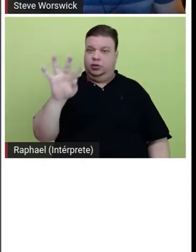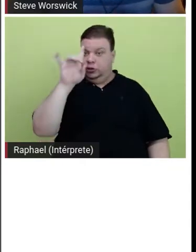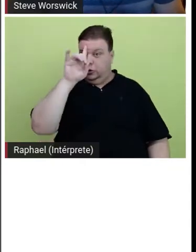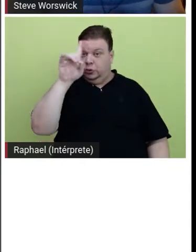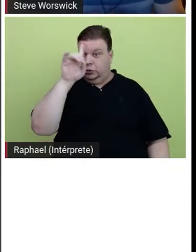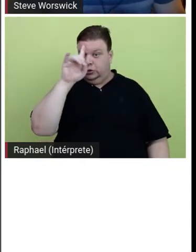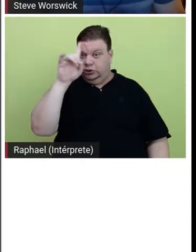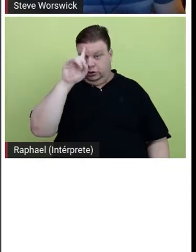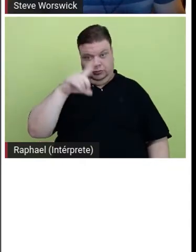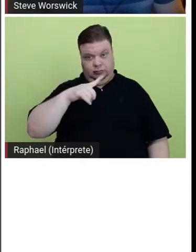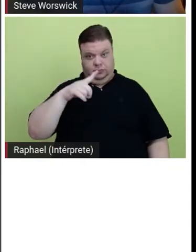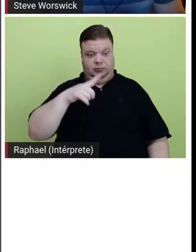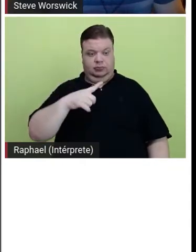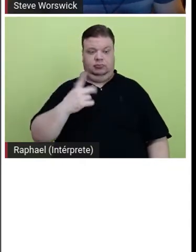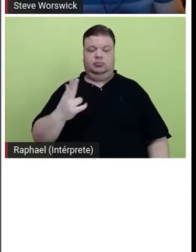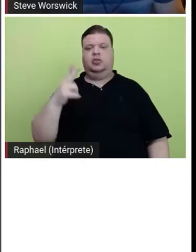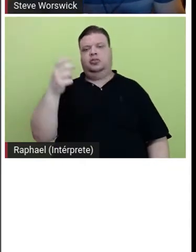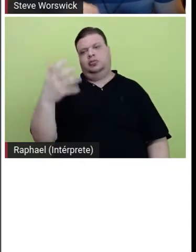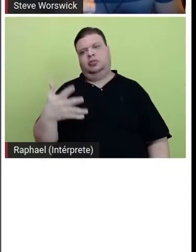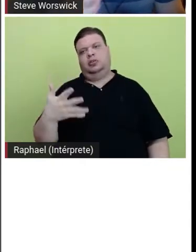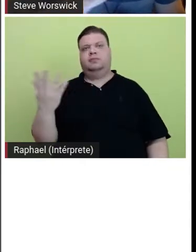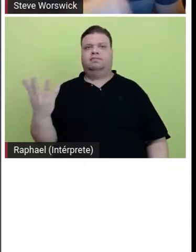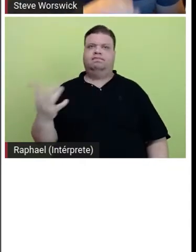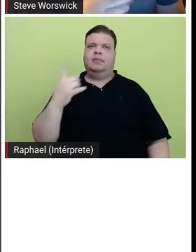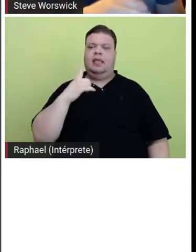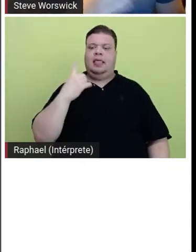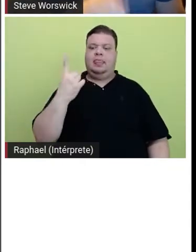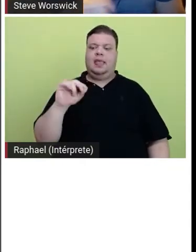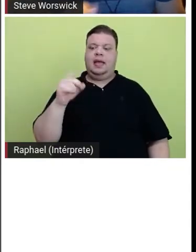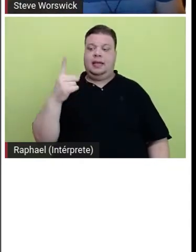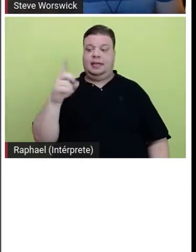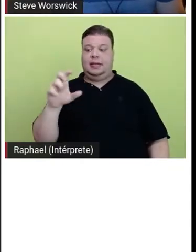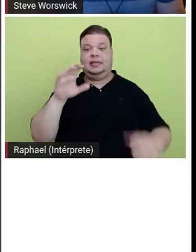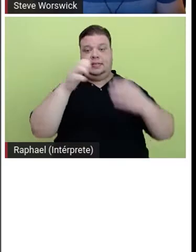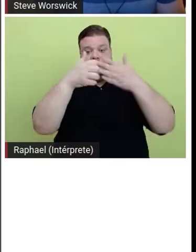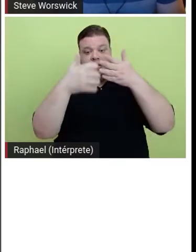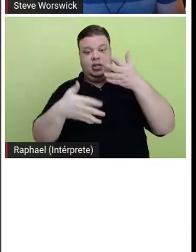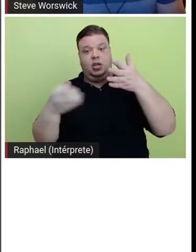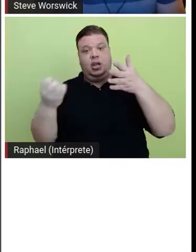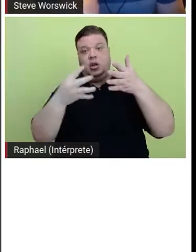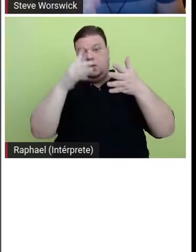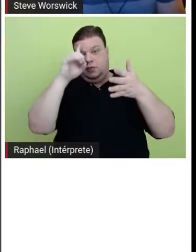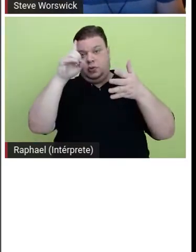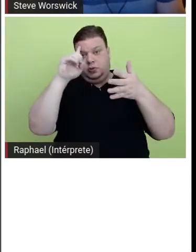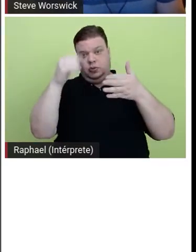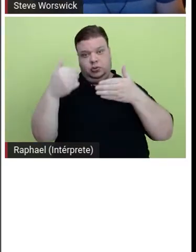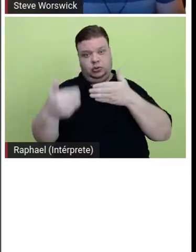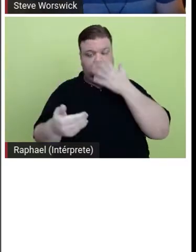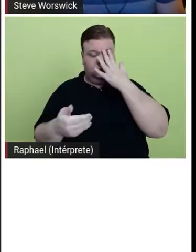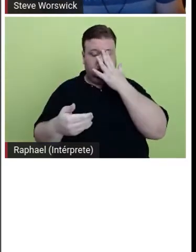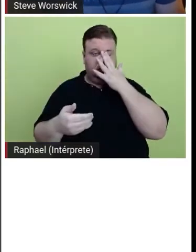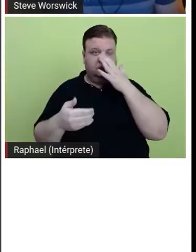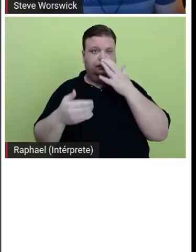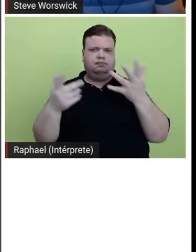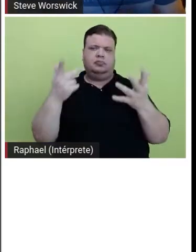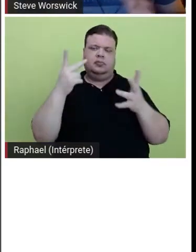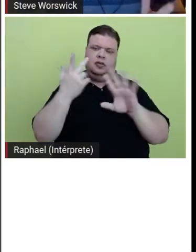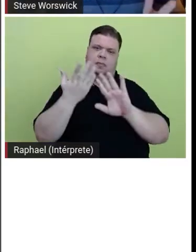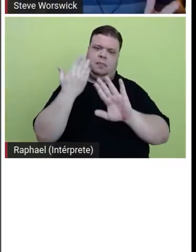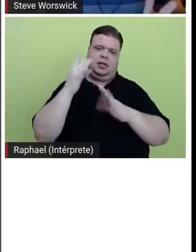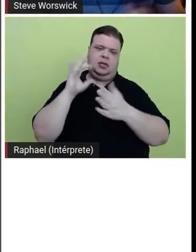day, 200 sometimes. But as the bots improved over the years, I'm finding less and less things that I